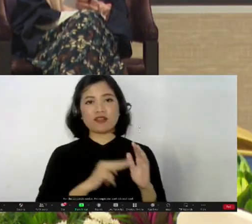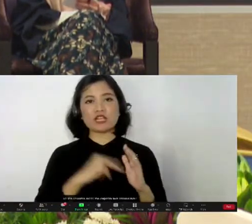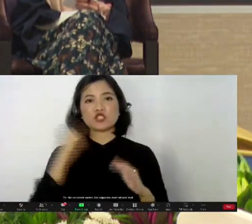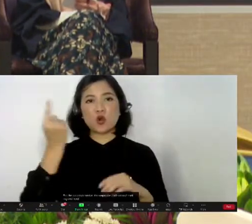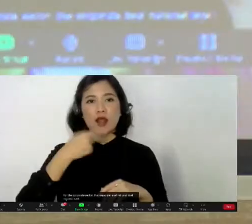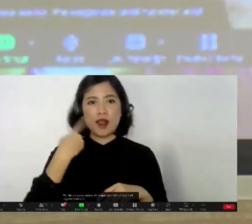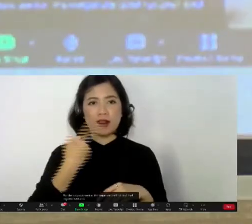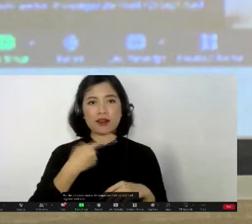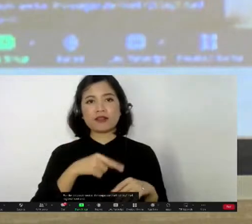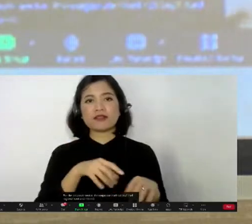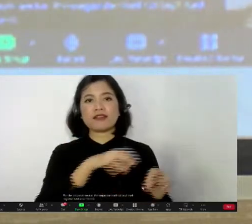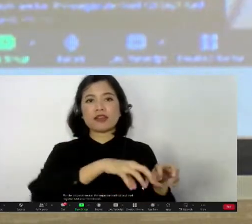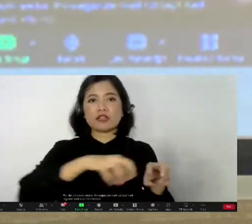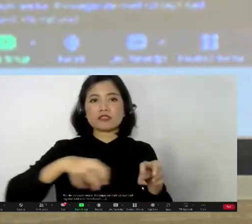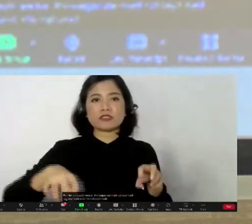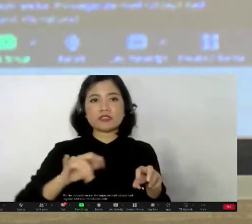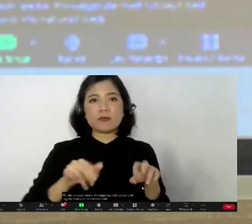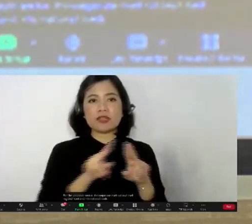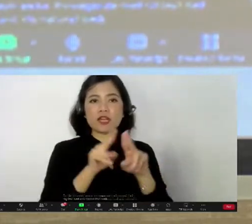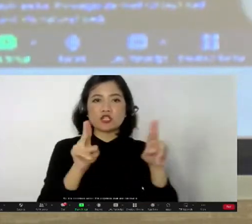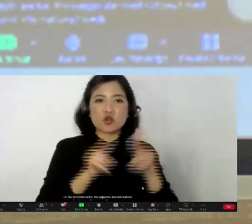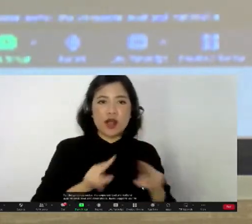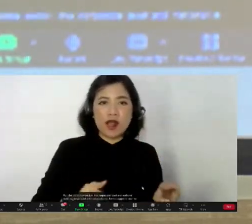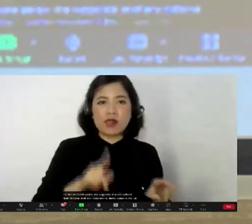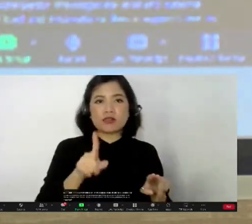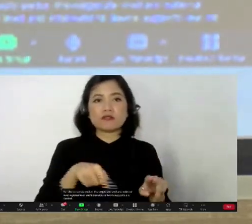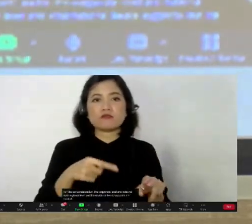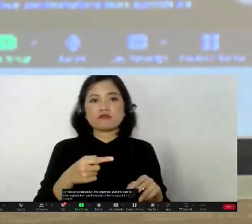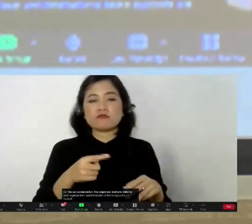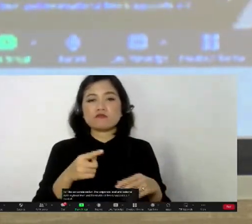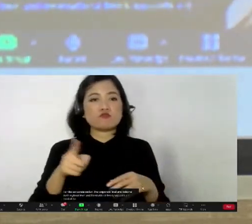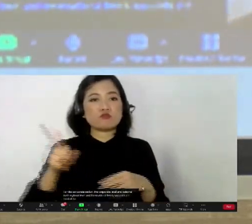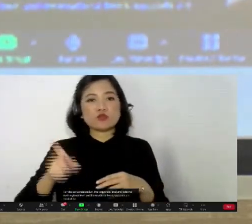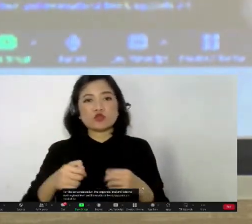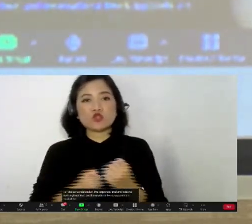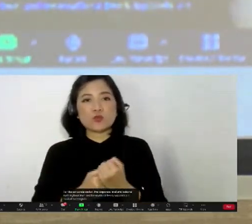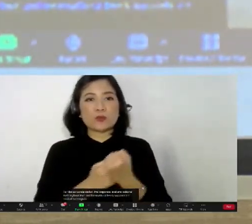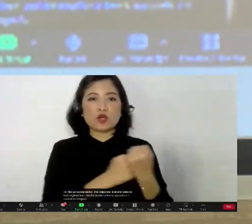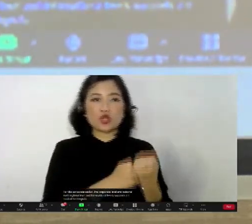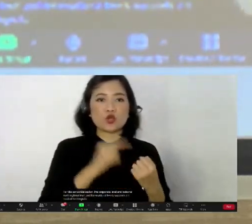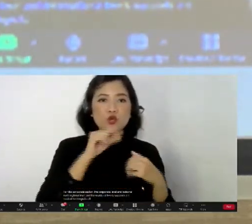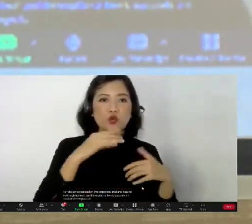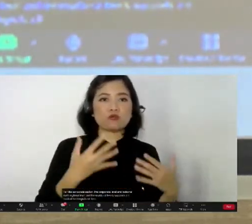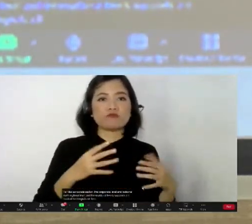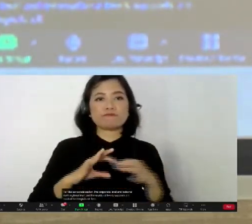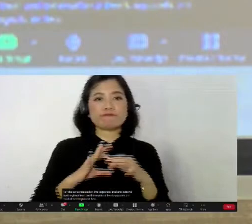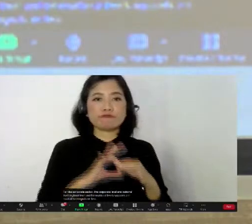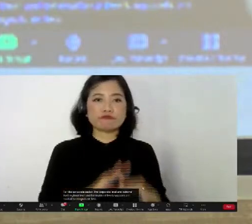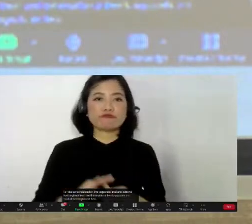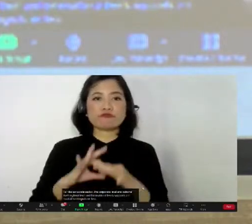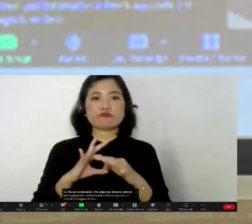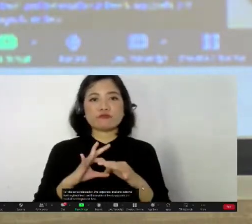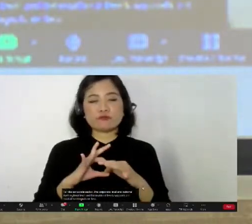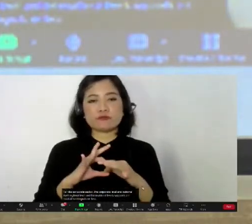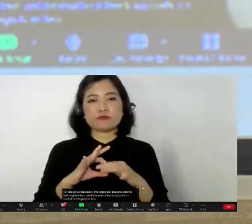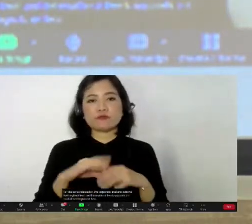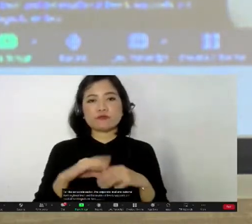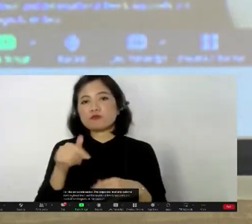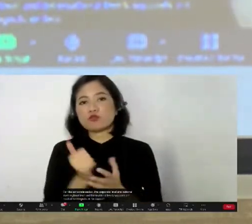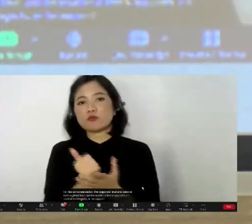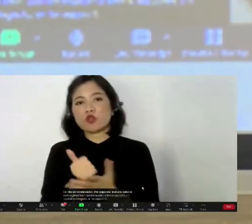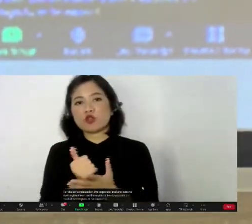and international level supports are needed to integrate or to support the